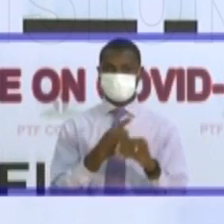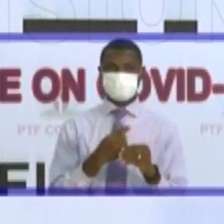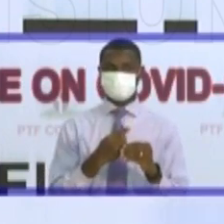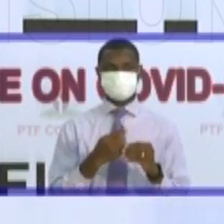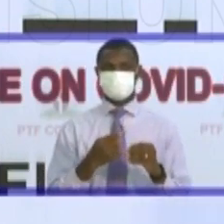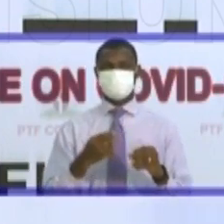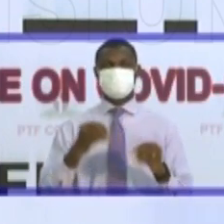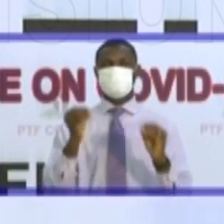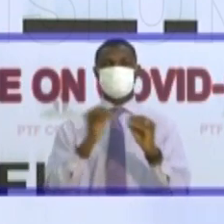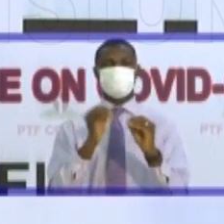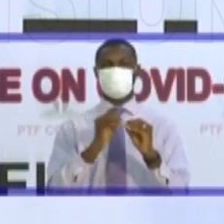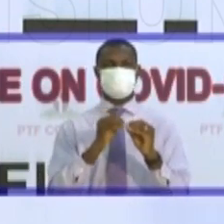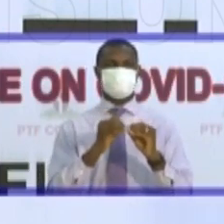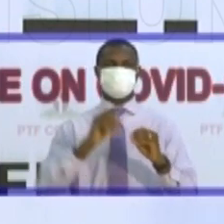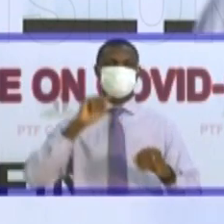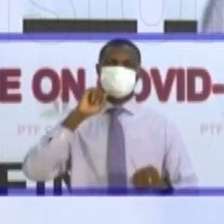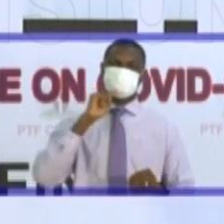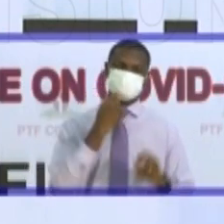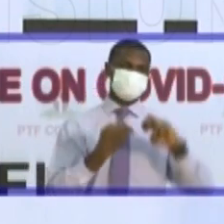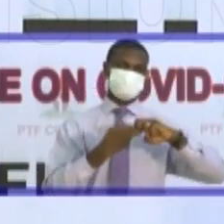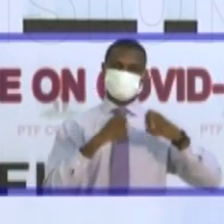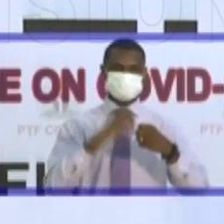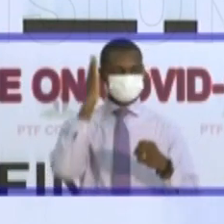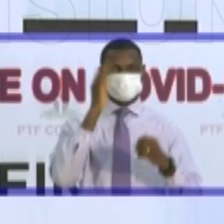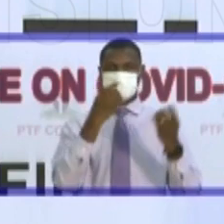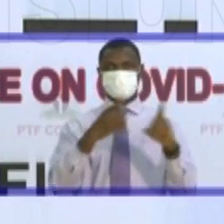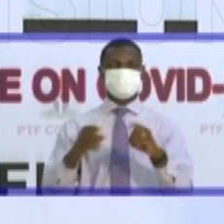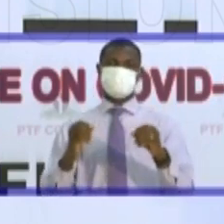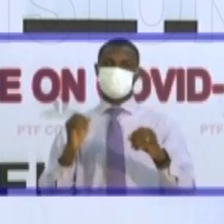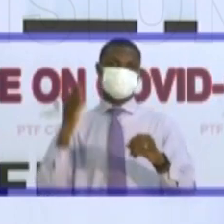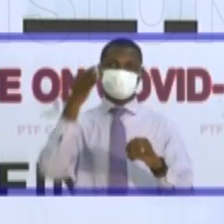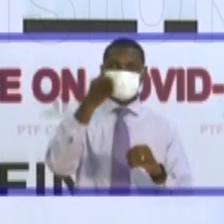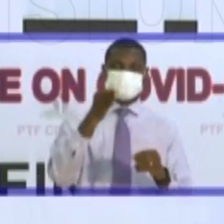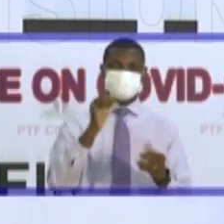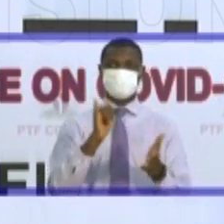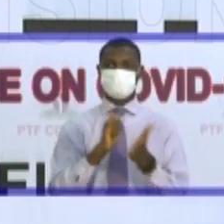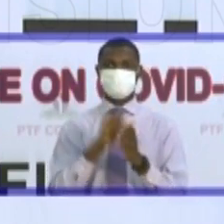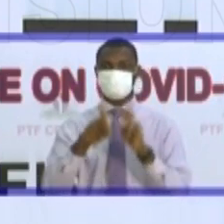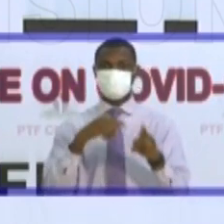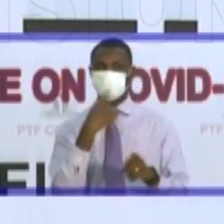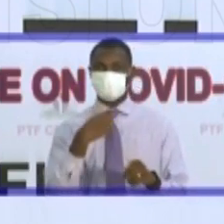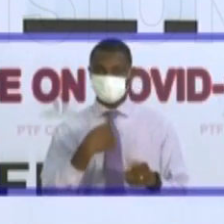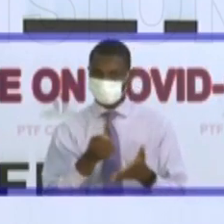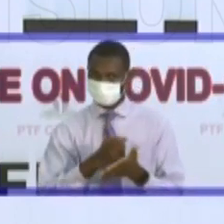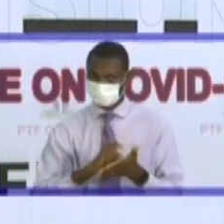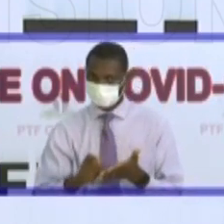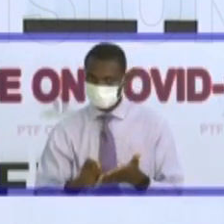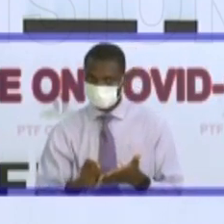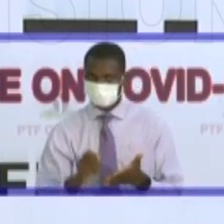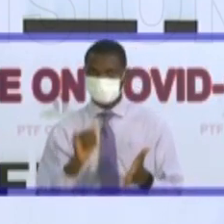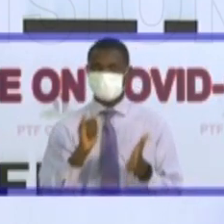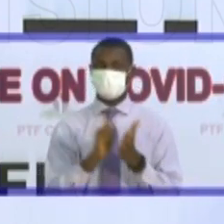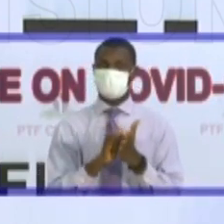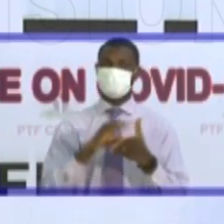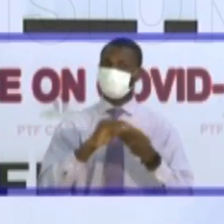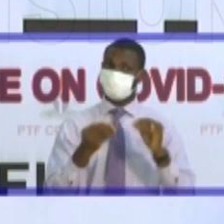said to be signed by me, and I proposed talking about a proposed complete lockdown of the country. And not only is the